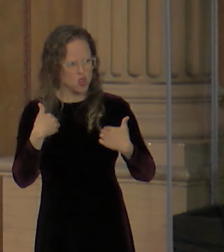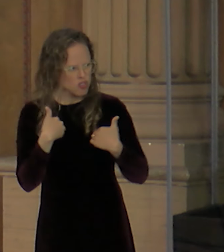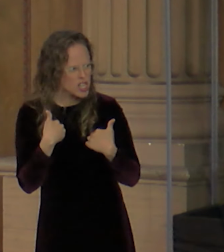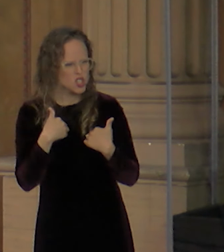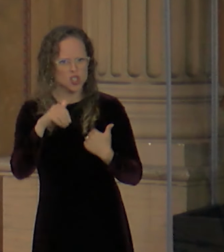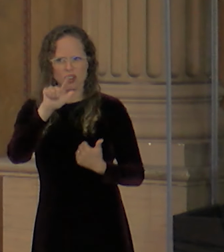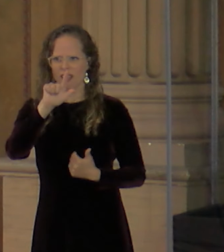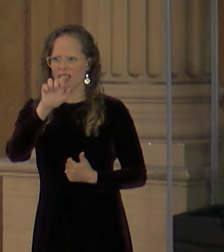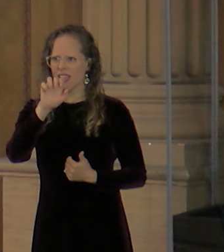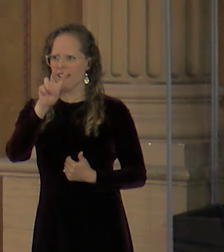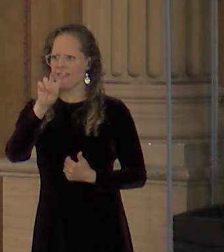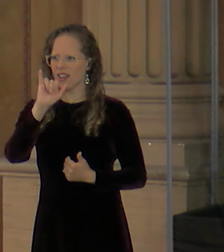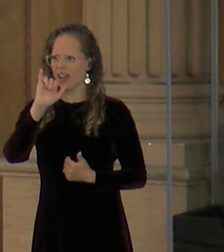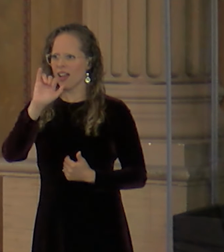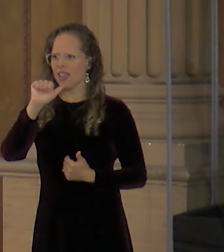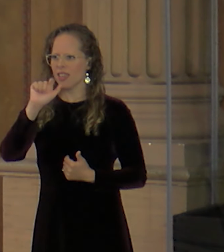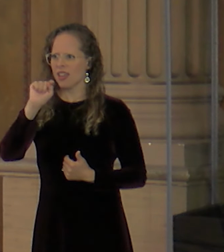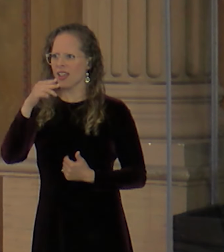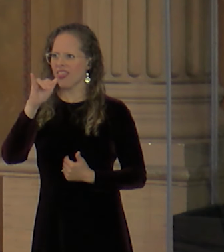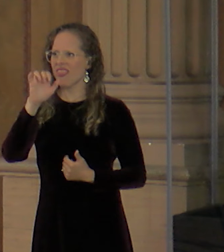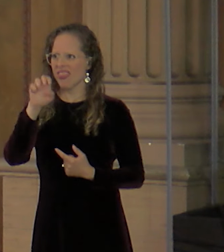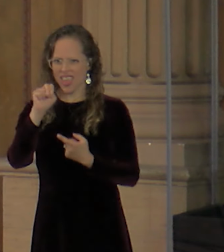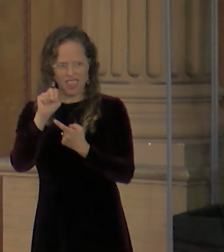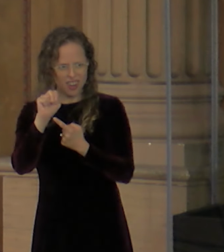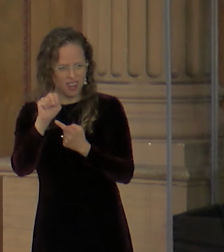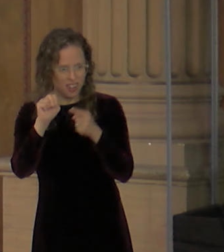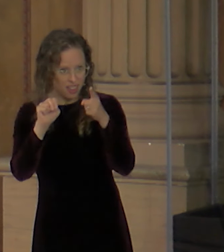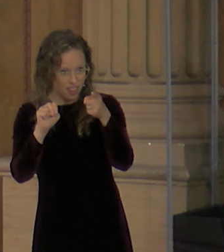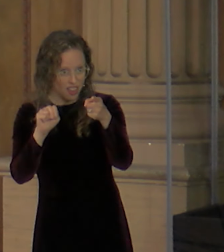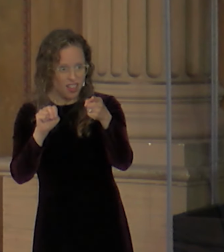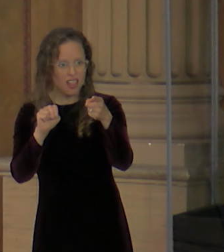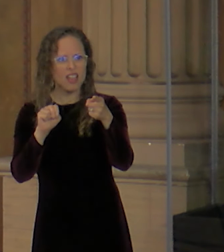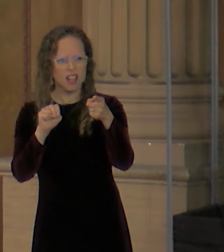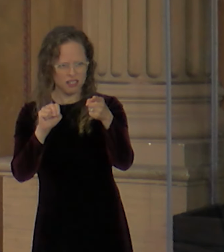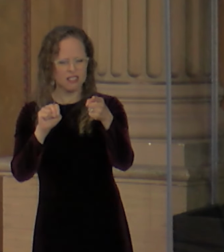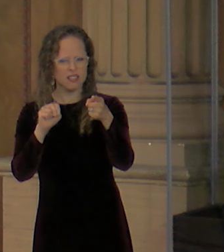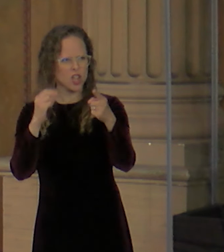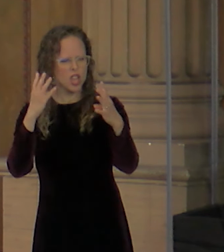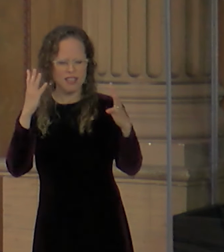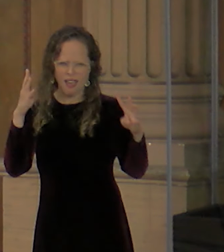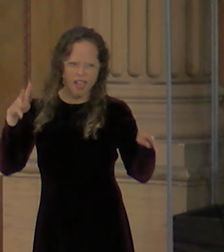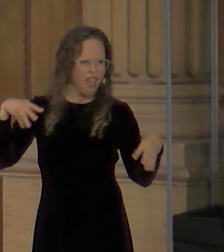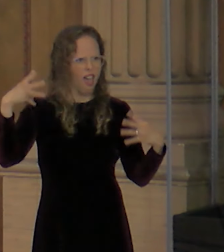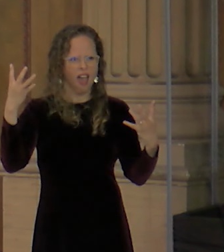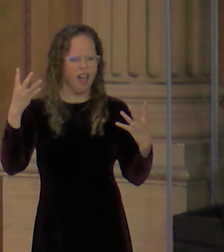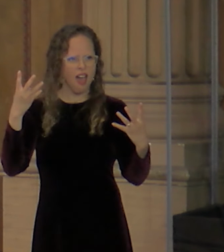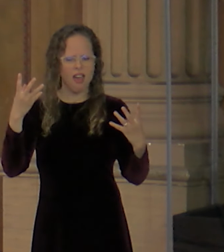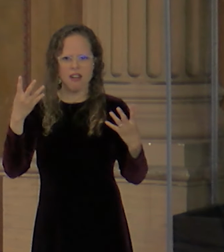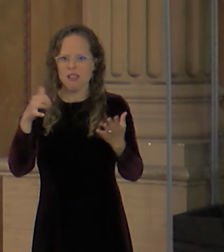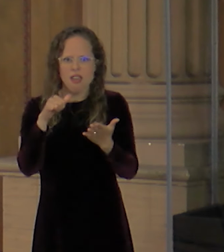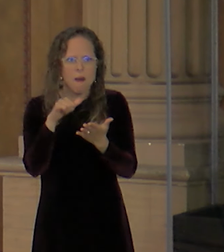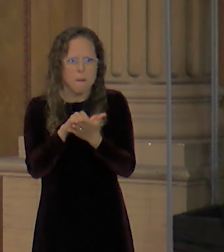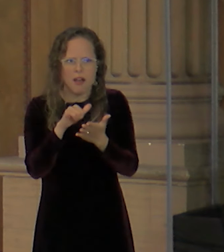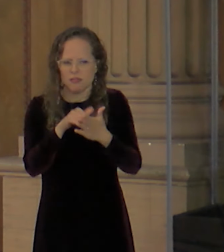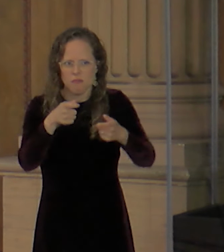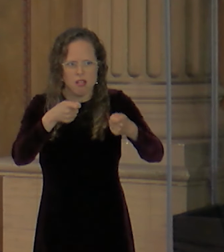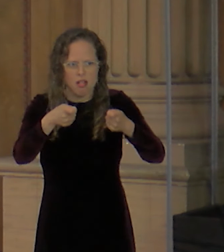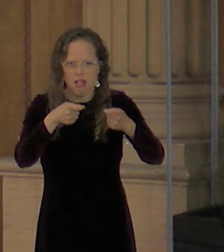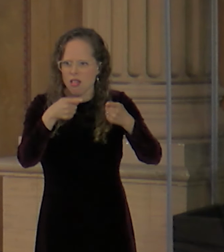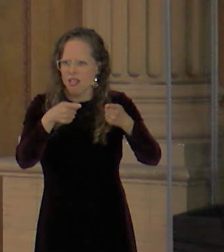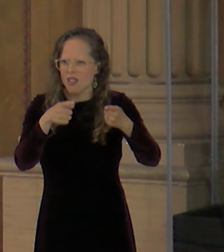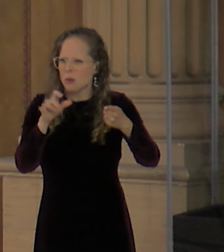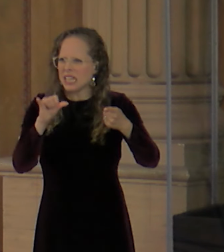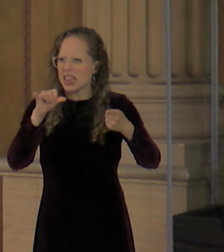came to be thought of in supernatural terms, the Leviathan. And it was a chaotic, untamable, serpent-like